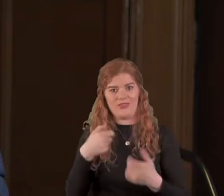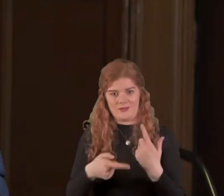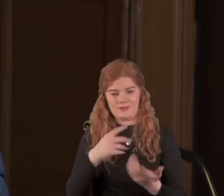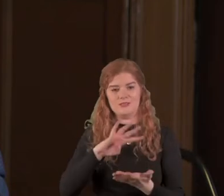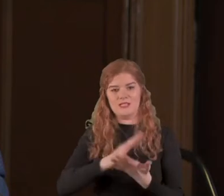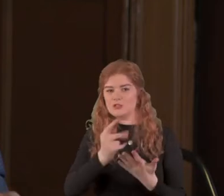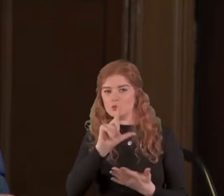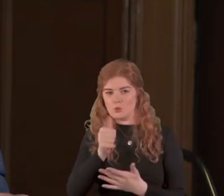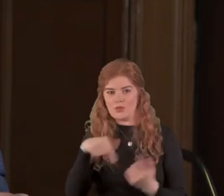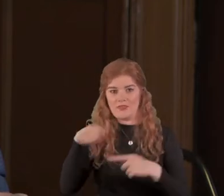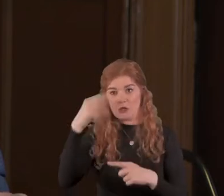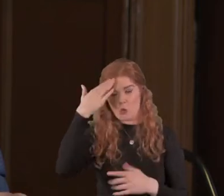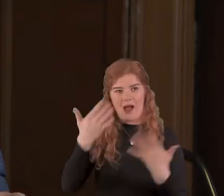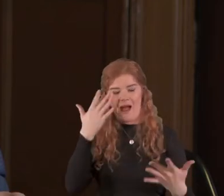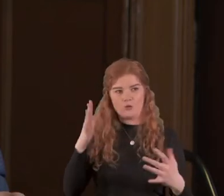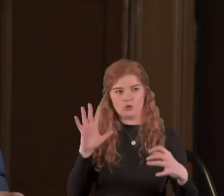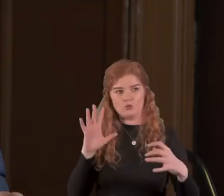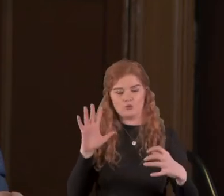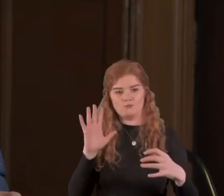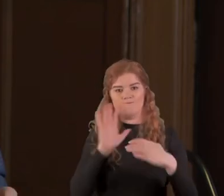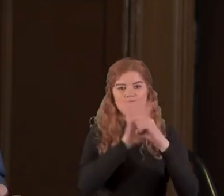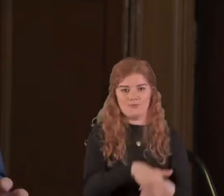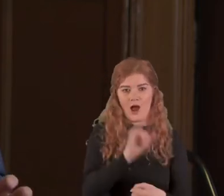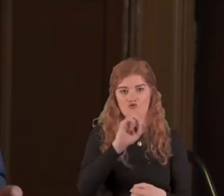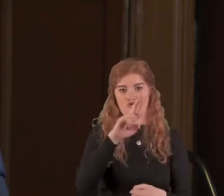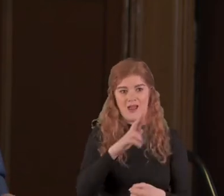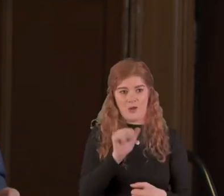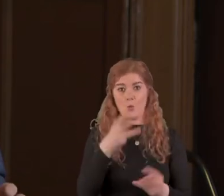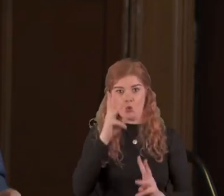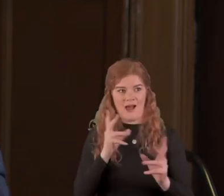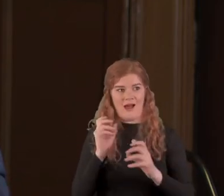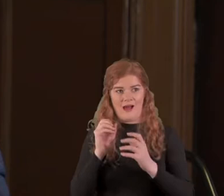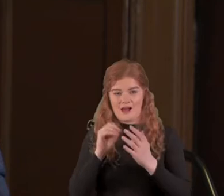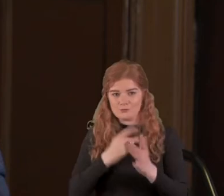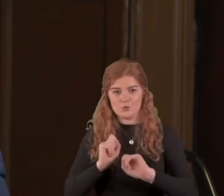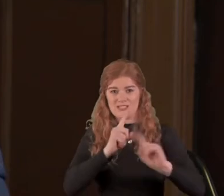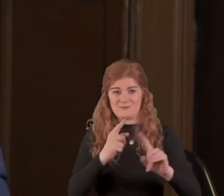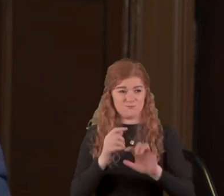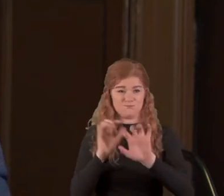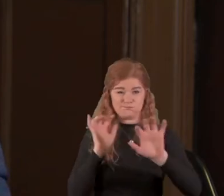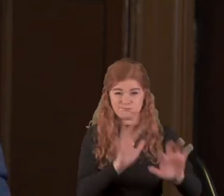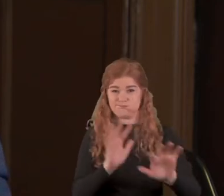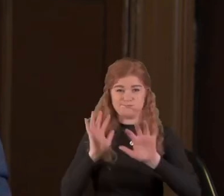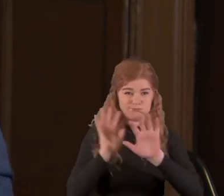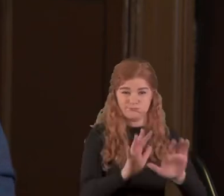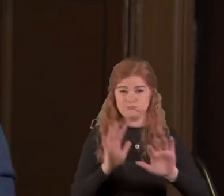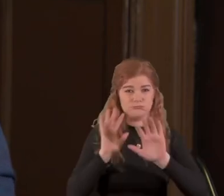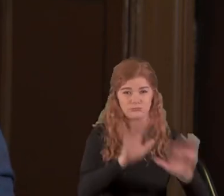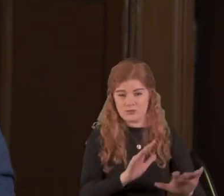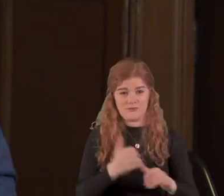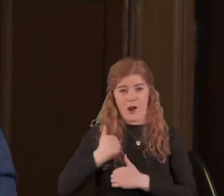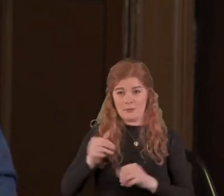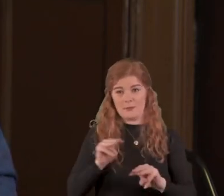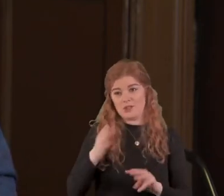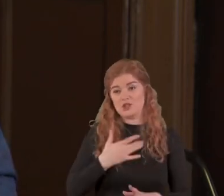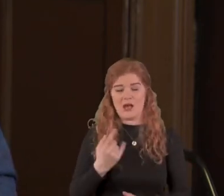1921 that to beat the IRA they would have to send tens of thousands of troops. And sorry, just one other